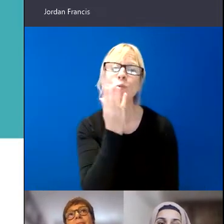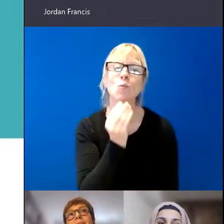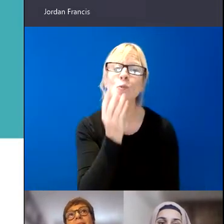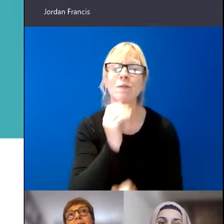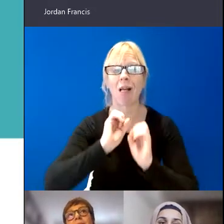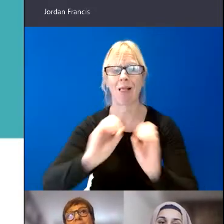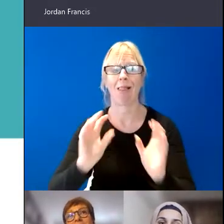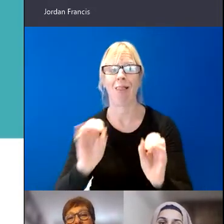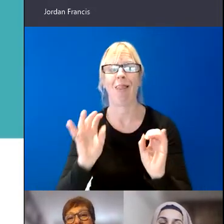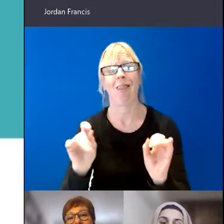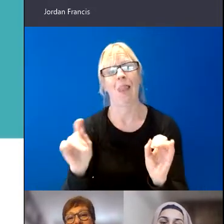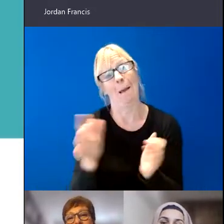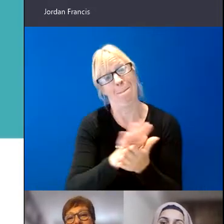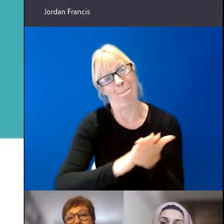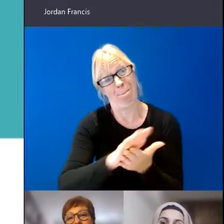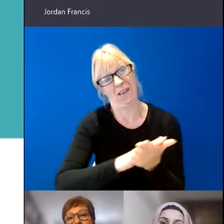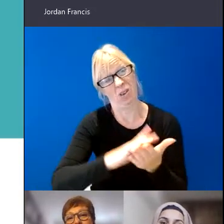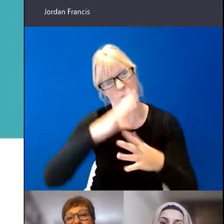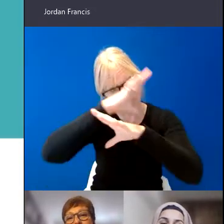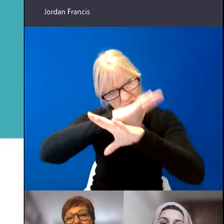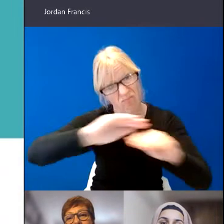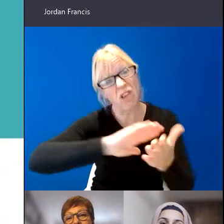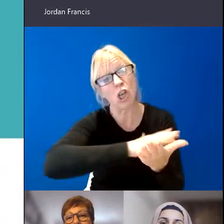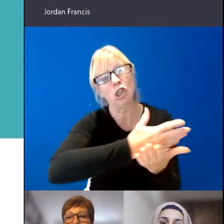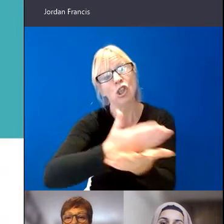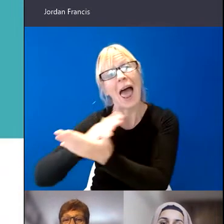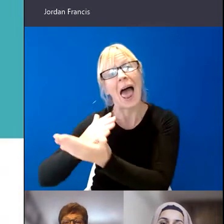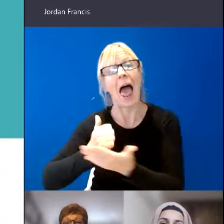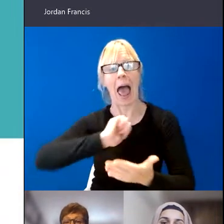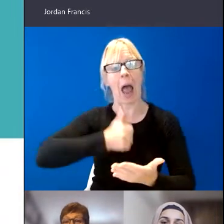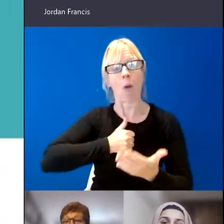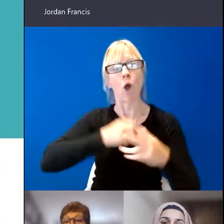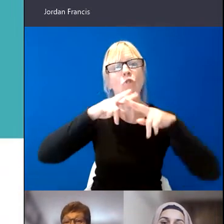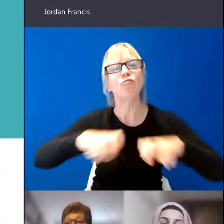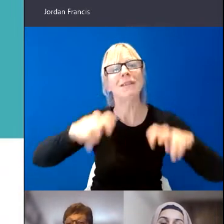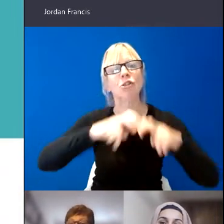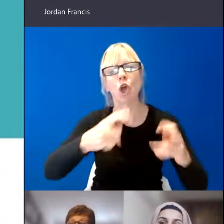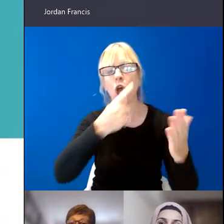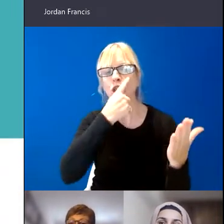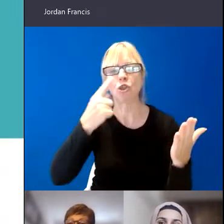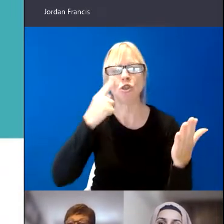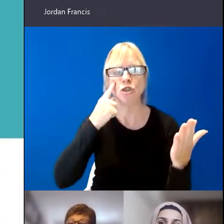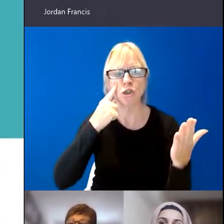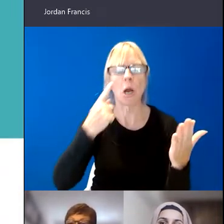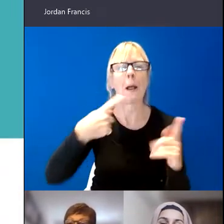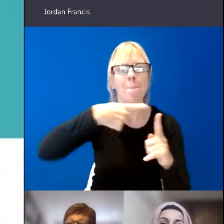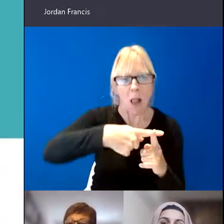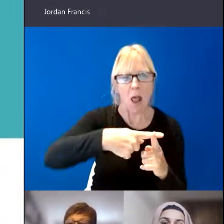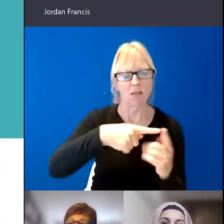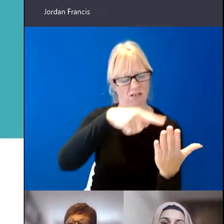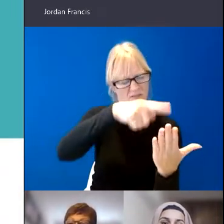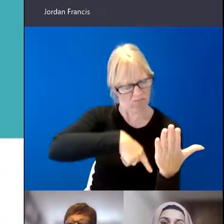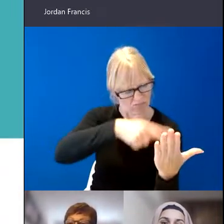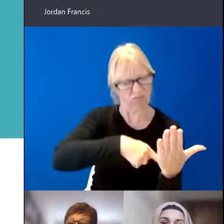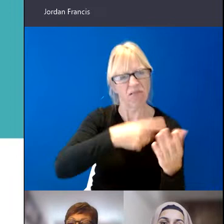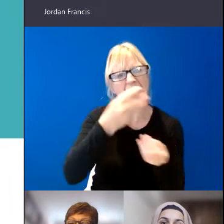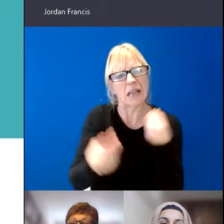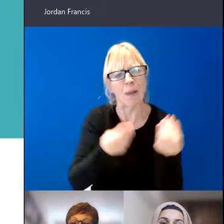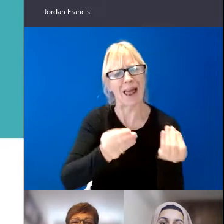our approach and findings with you, and also for us to be able to discuss in detail a bit more about what these health